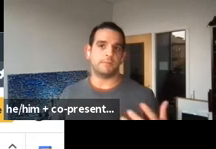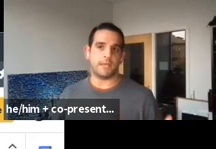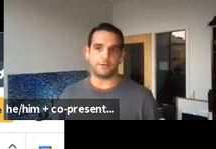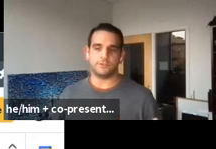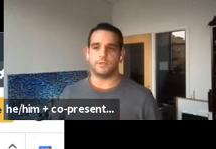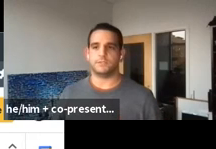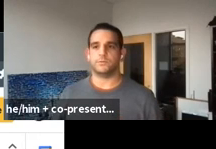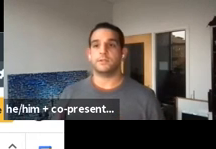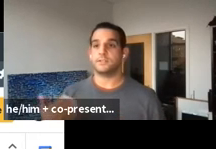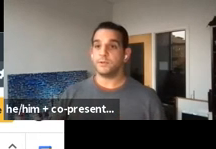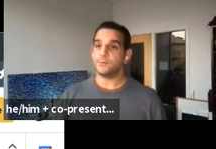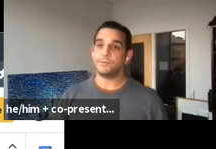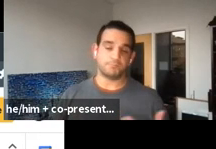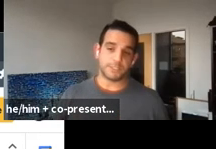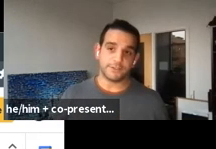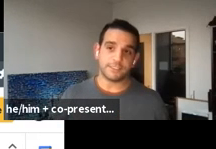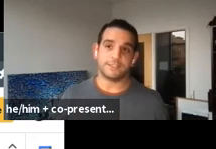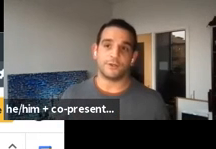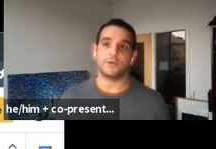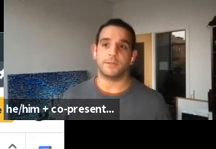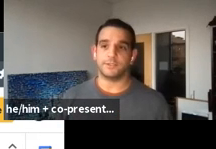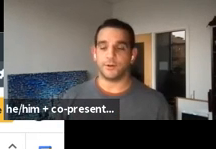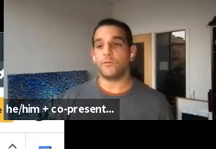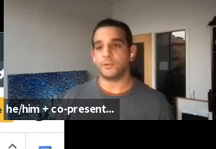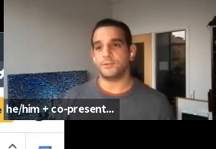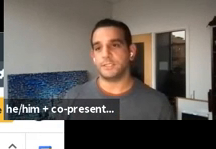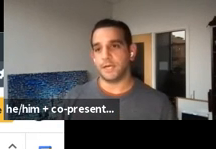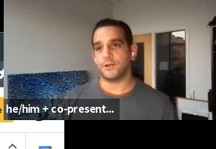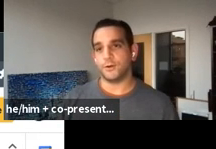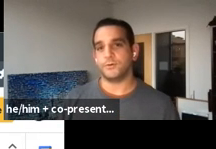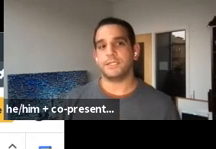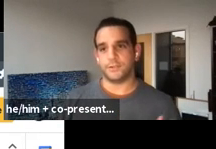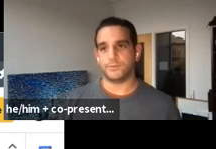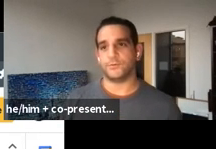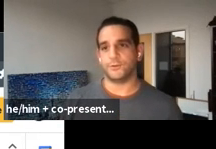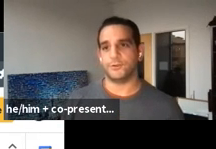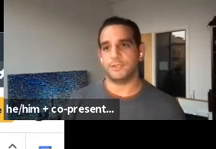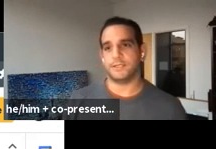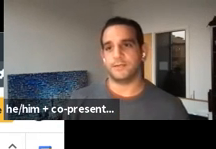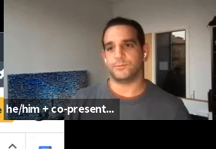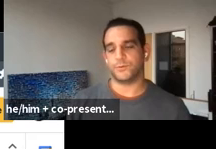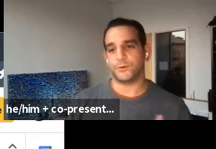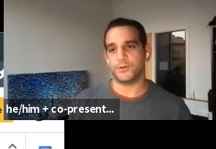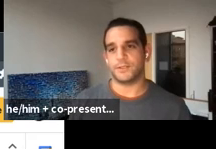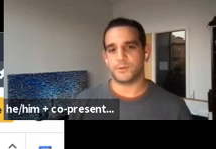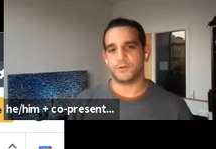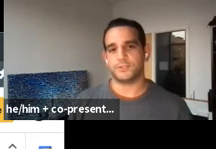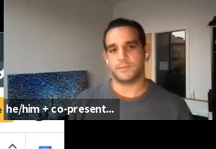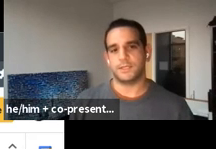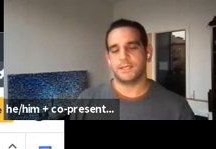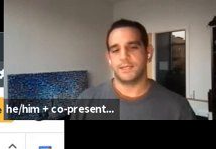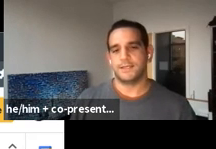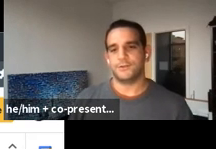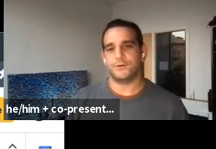media that matters to us with someone that we potentially didn't know coming into, or hopefully you did not know each other before you joined and before you were in this